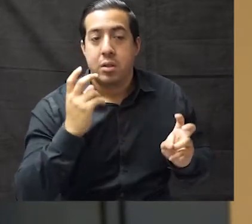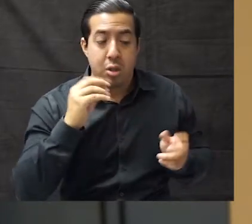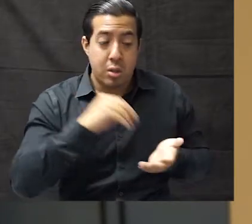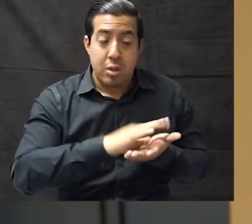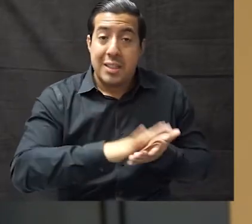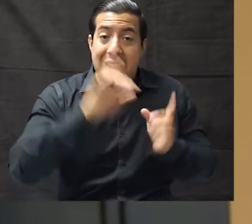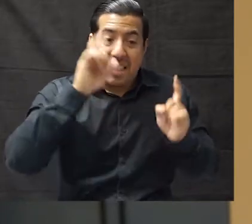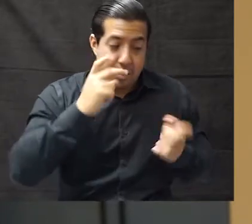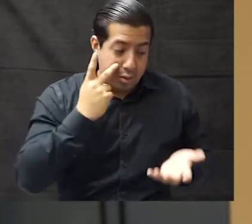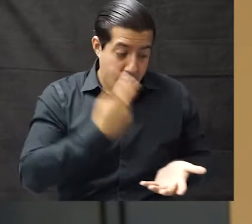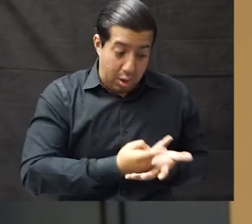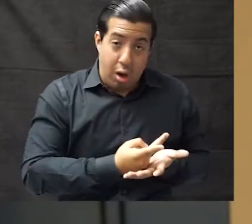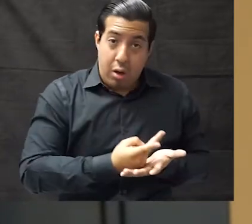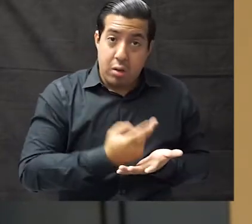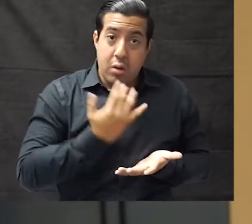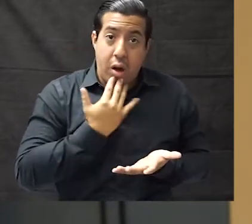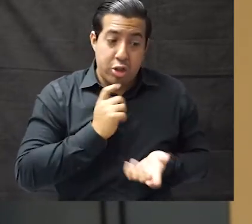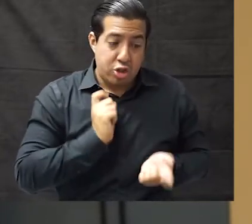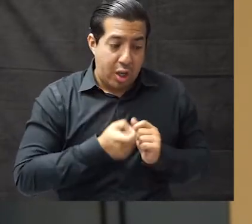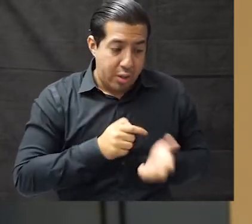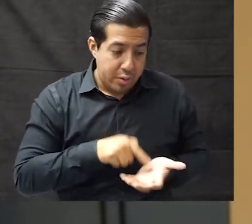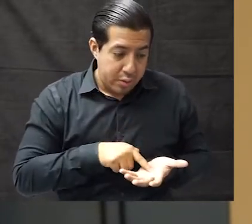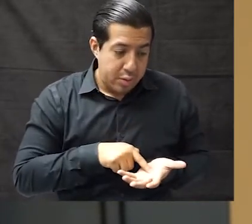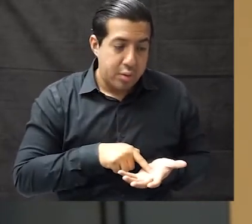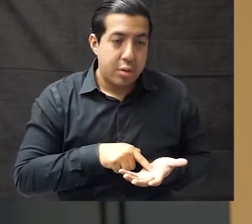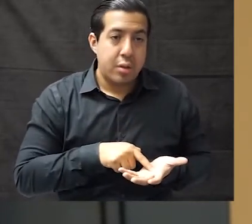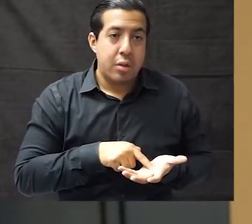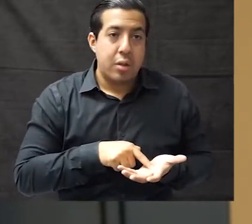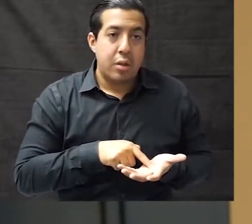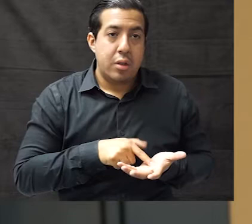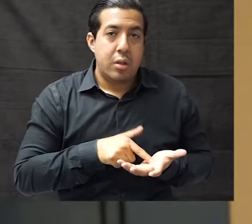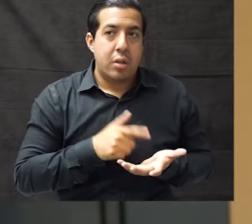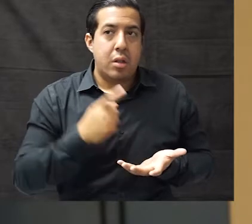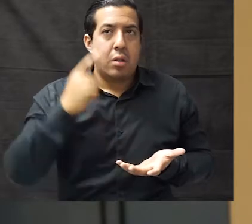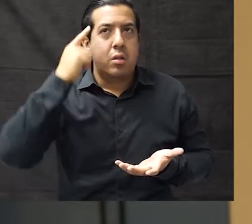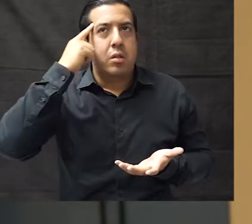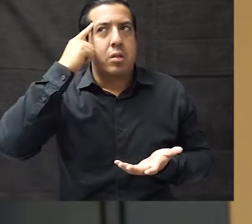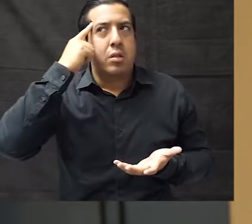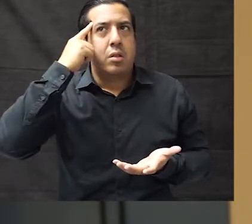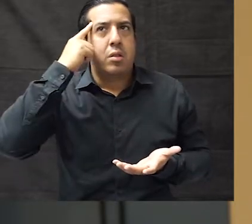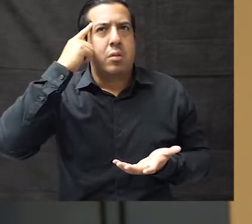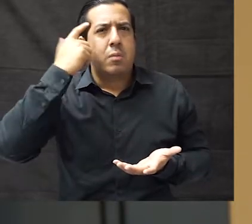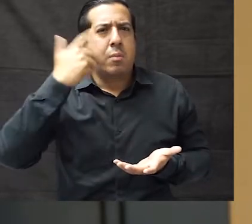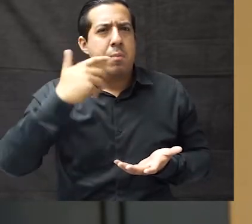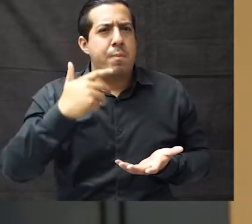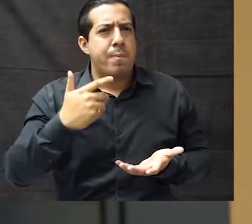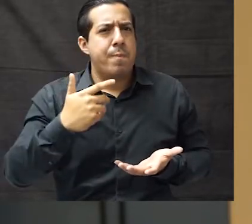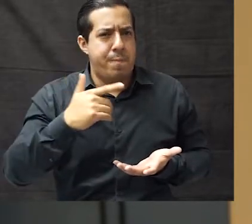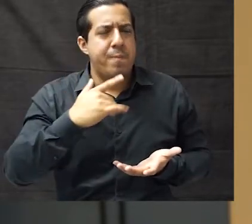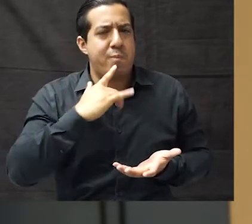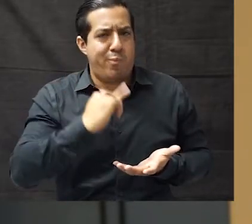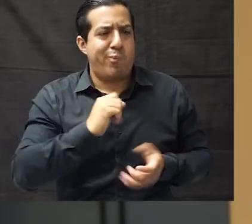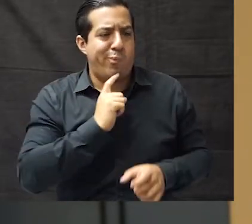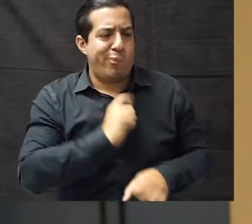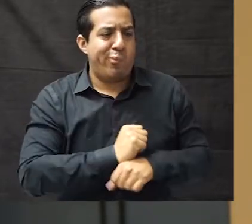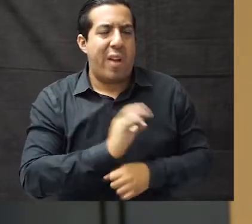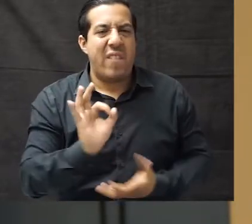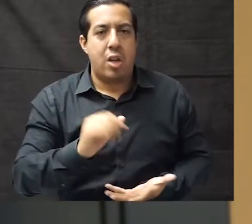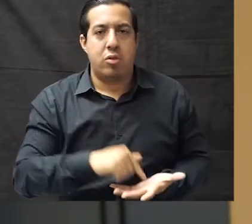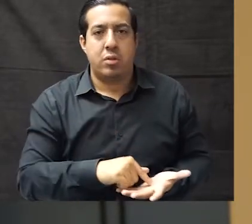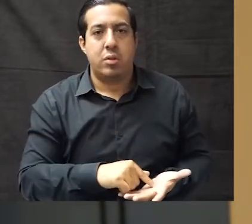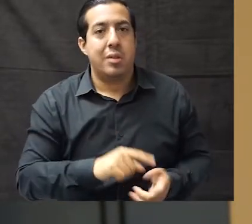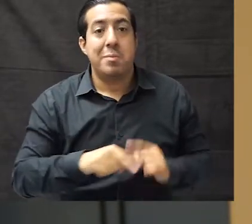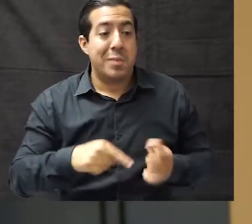So it went to the laboratory and they tested it. It wasn't fentanyl. Was there anything on the paper? I don't know. I don't think there was anything identified on the paper.